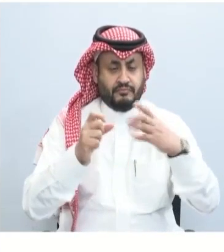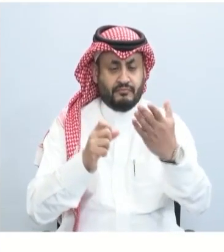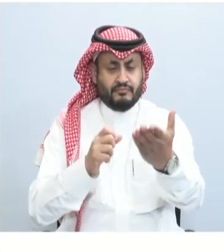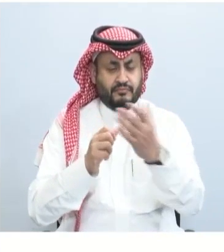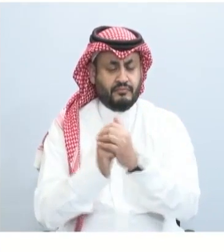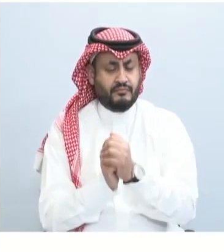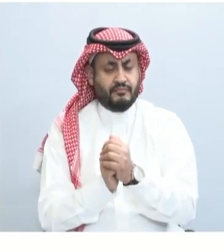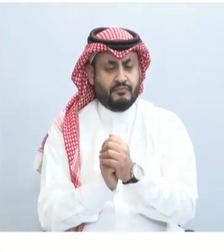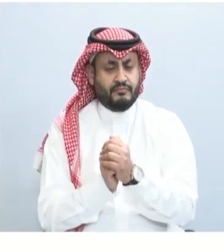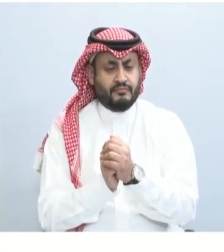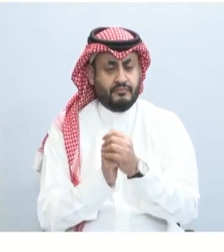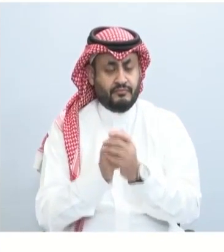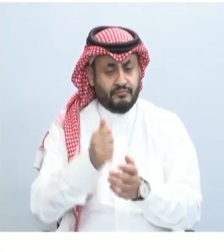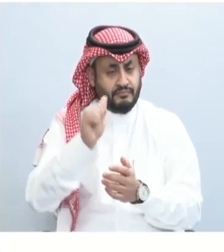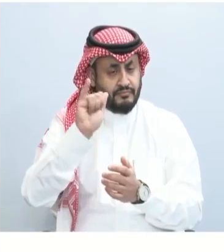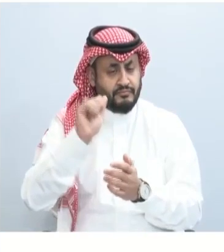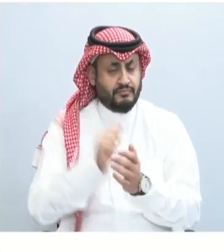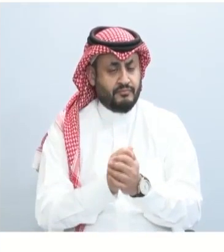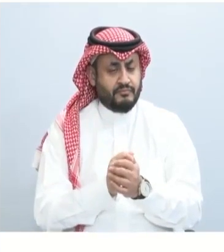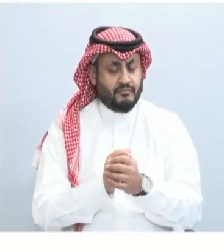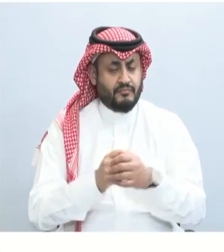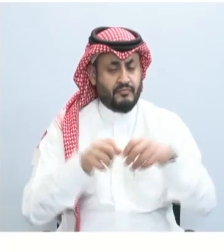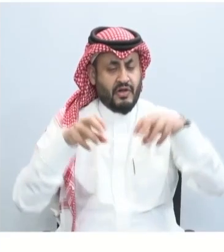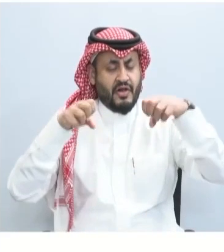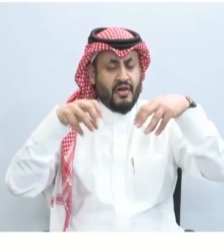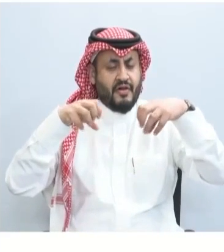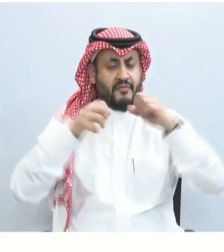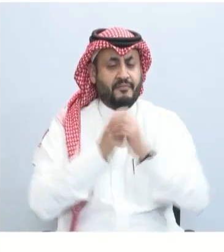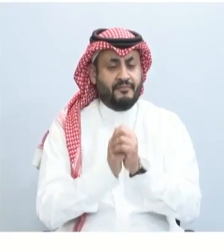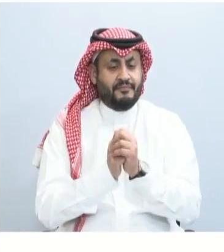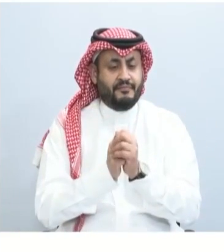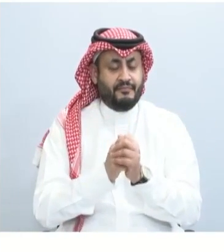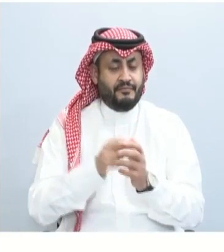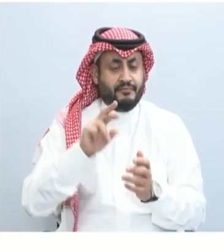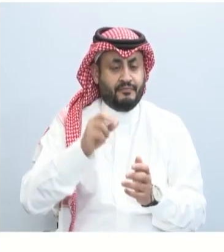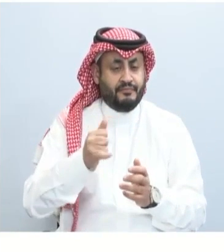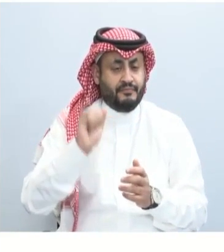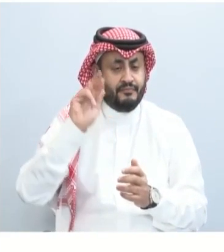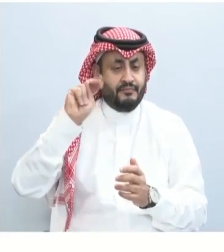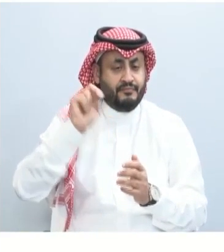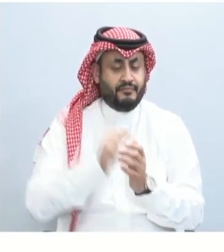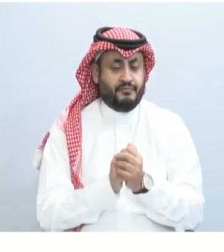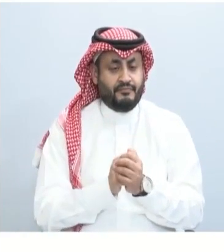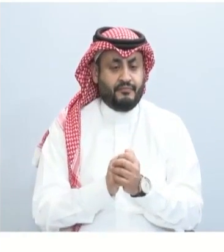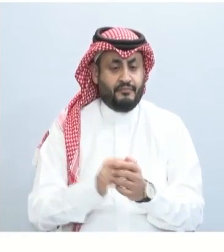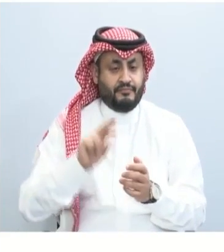first word that has the AI sound, is rain.